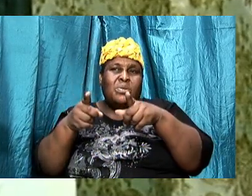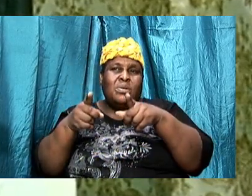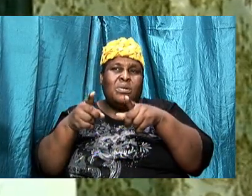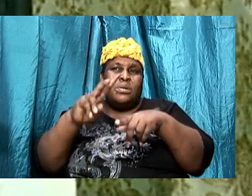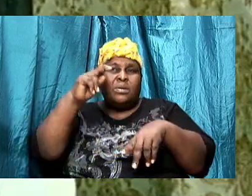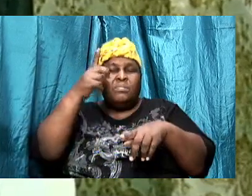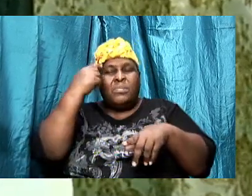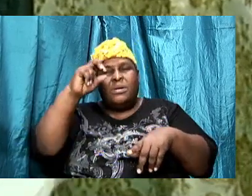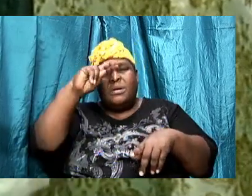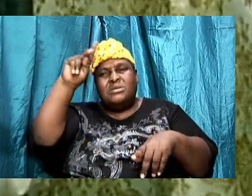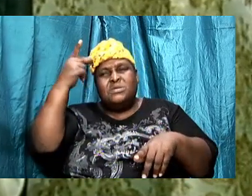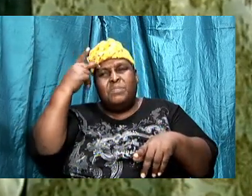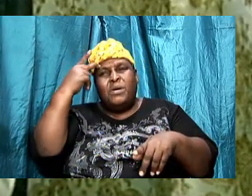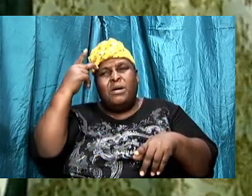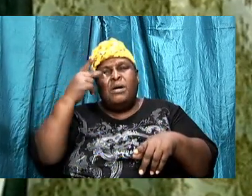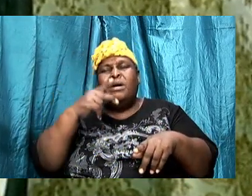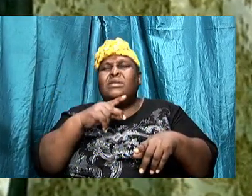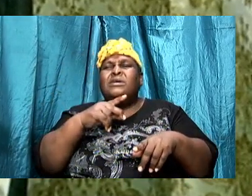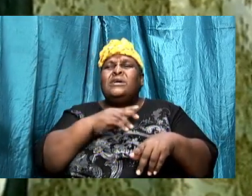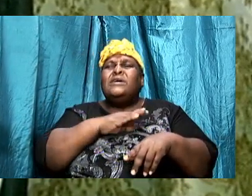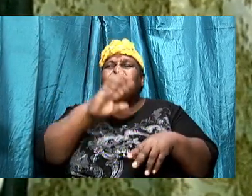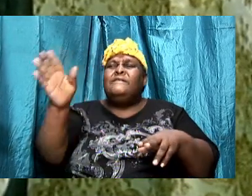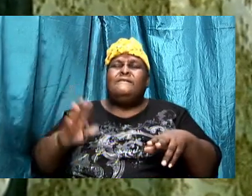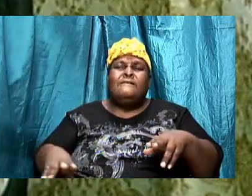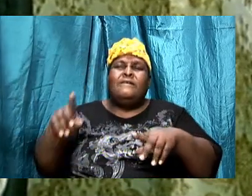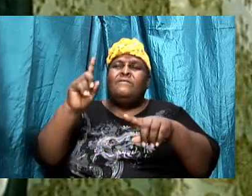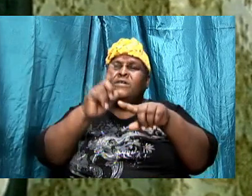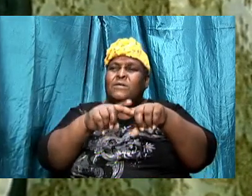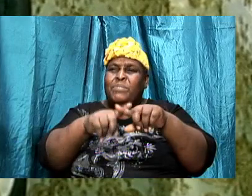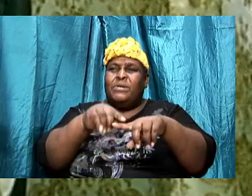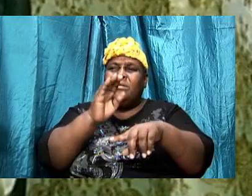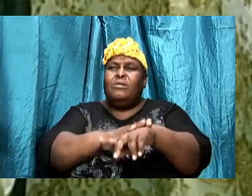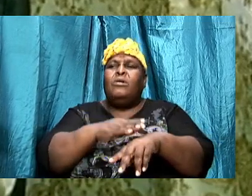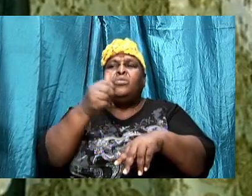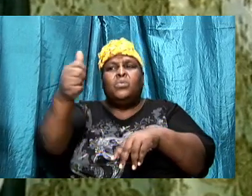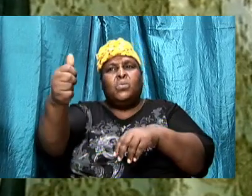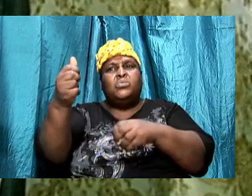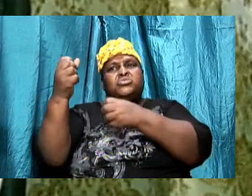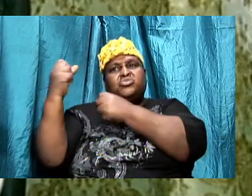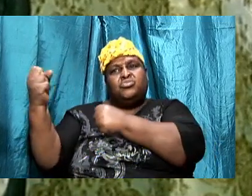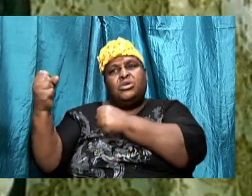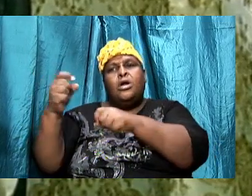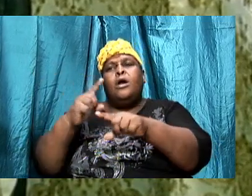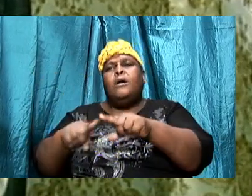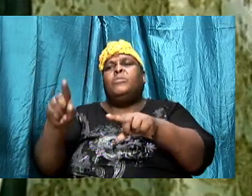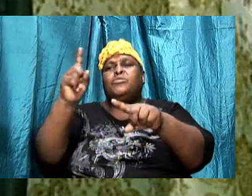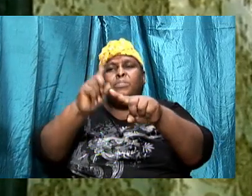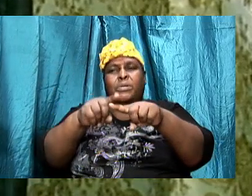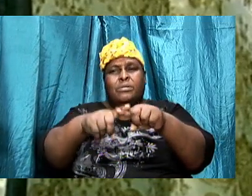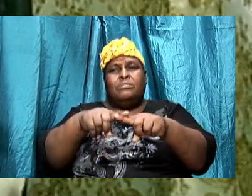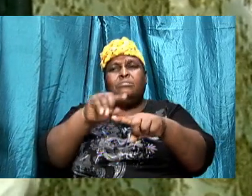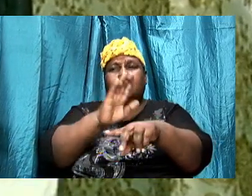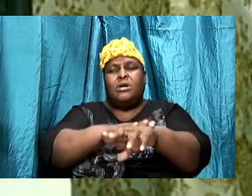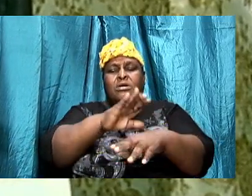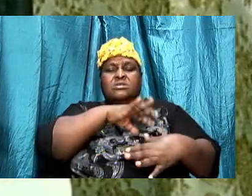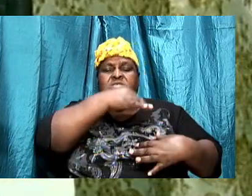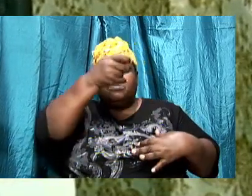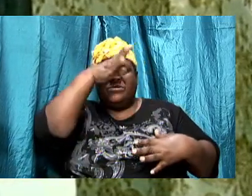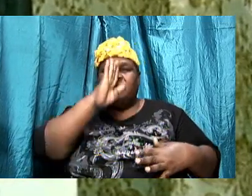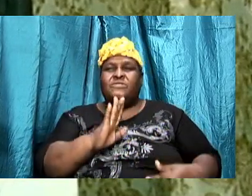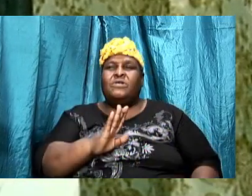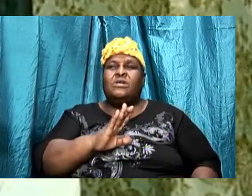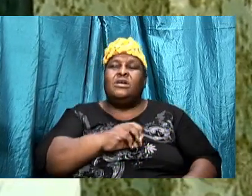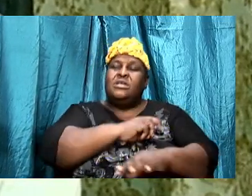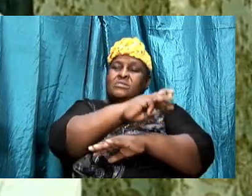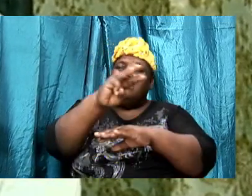his own strength, but he relied on the Spirit of God, and his ministry was about the cross